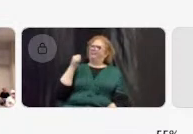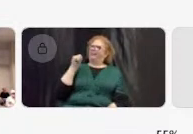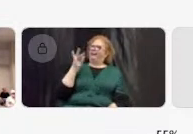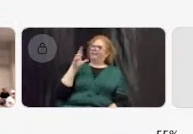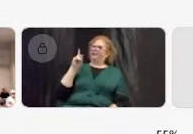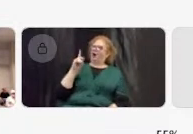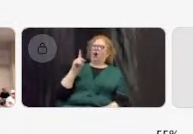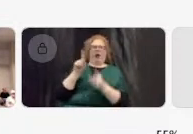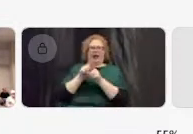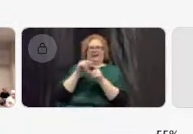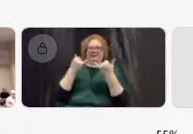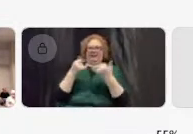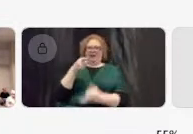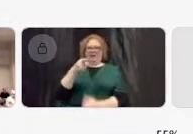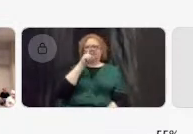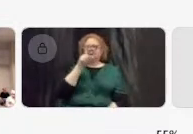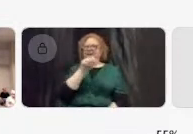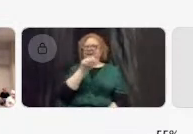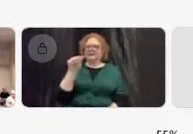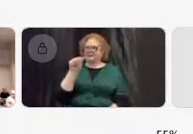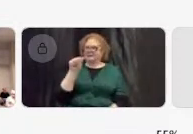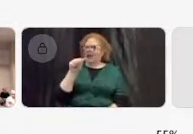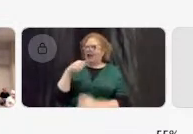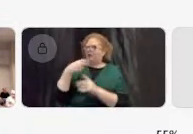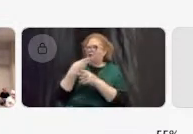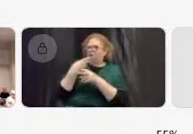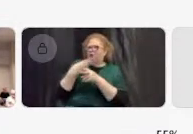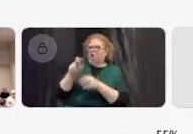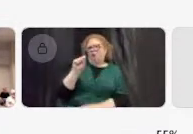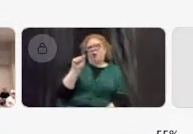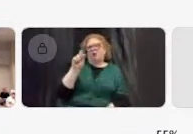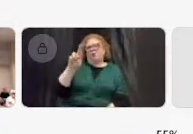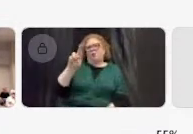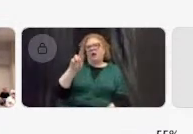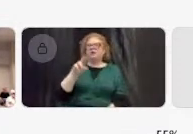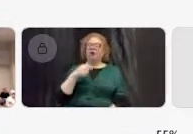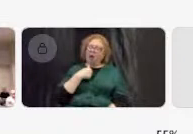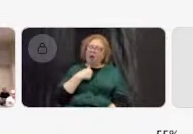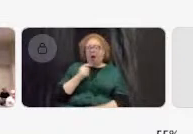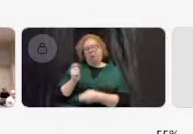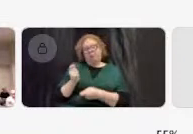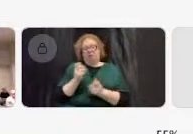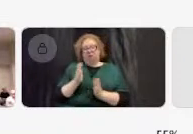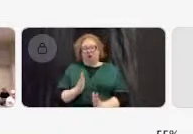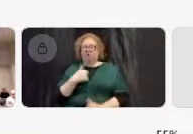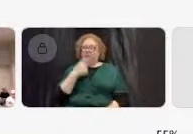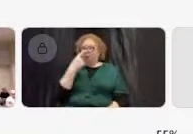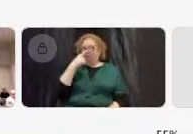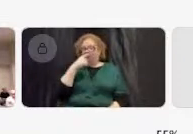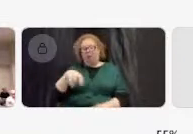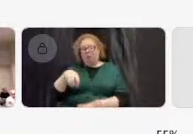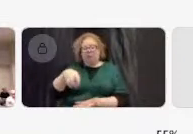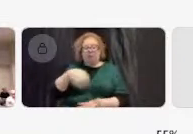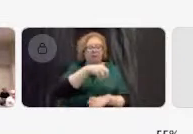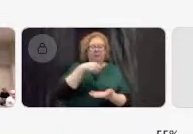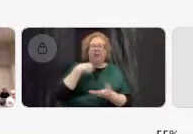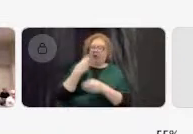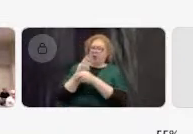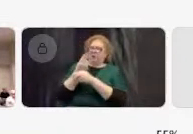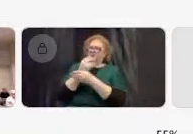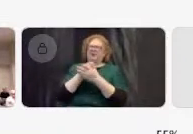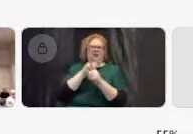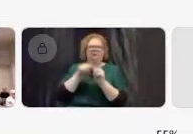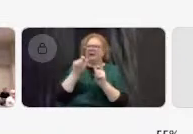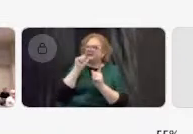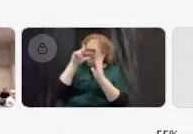And fortunately I'm a golfer, so I'm able to reuse some of them, but that has just been a side effect that was unexpected during this process.